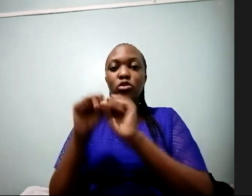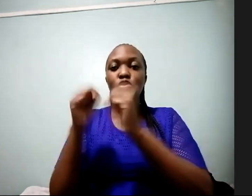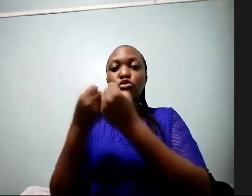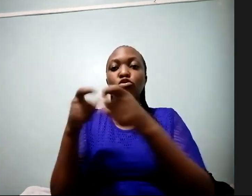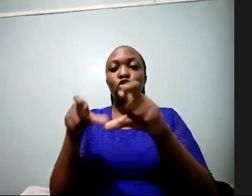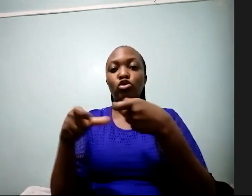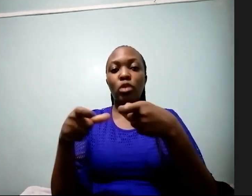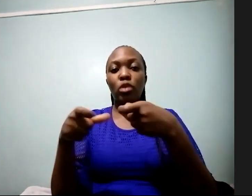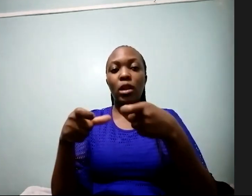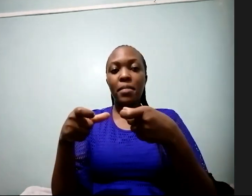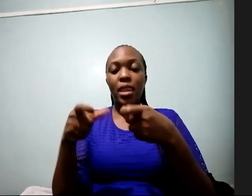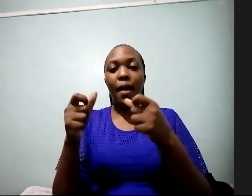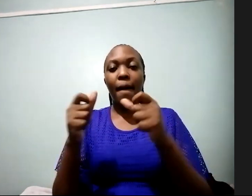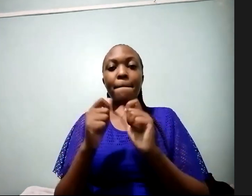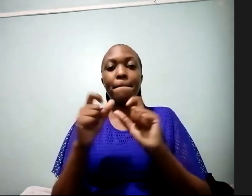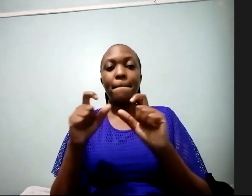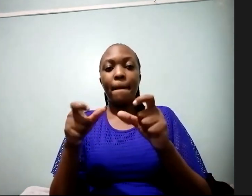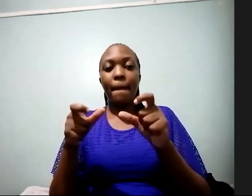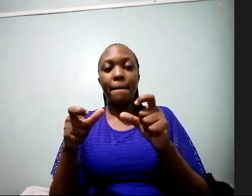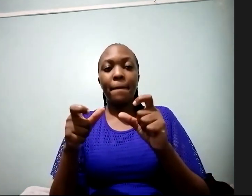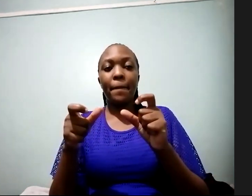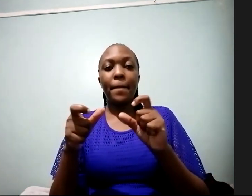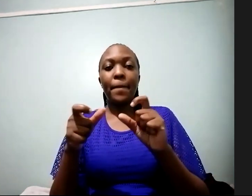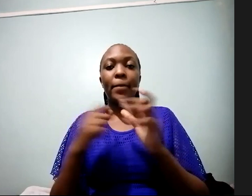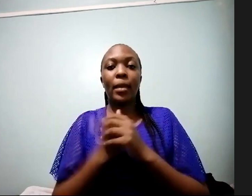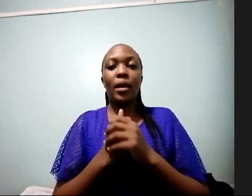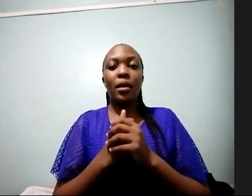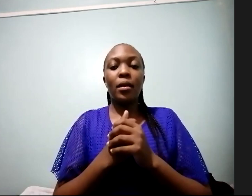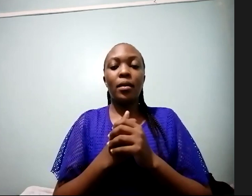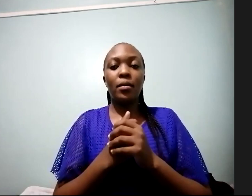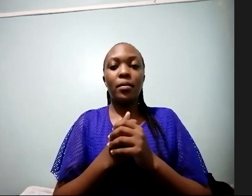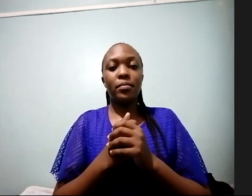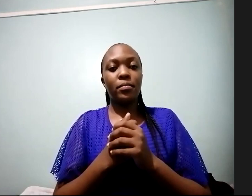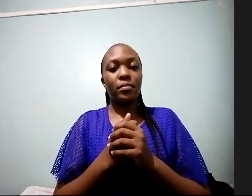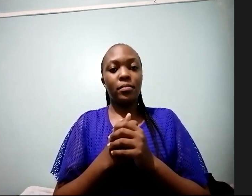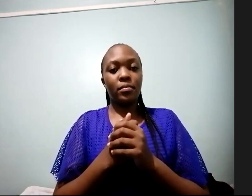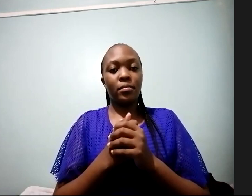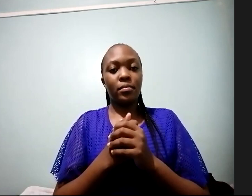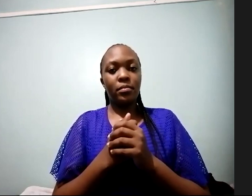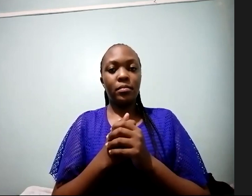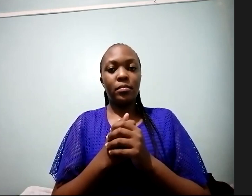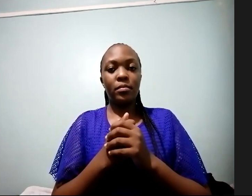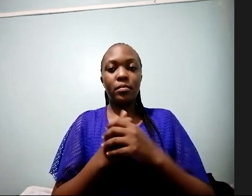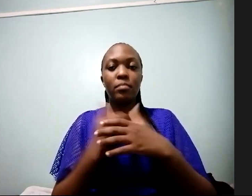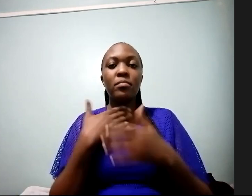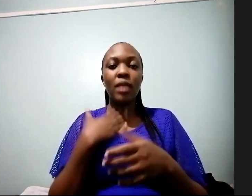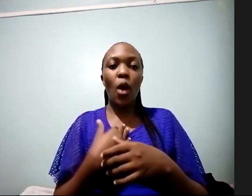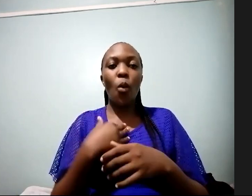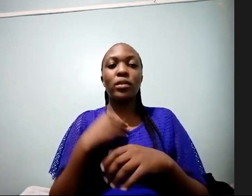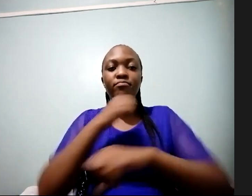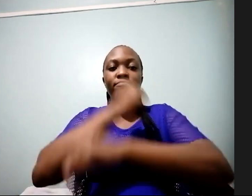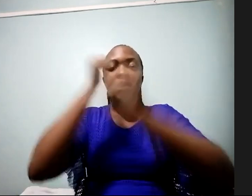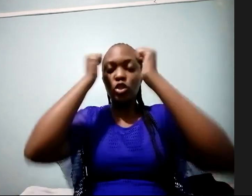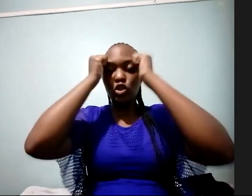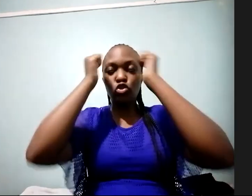students go to our social media pages where they've been doing the voting and taking the poll questions and vote.